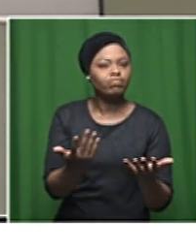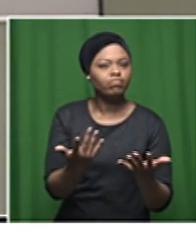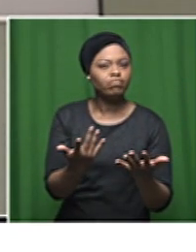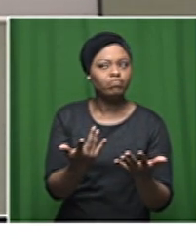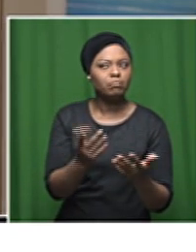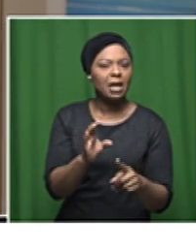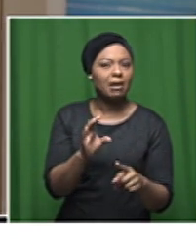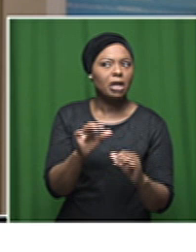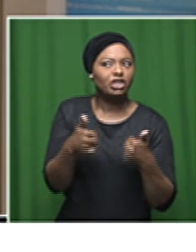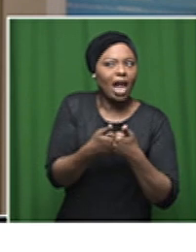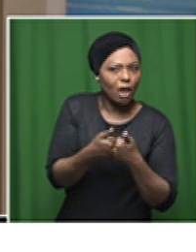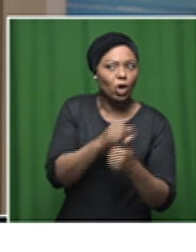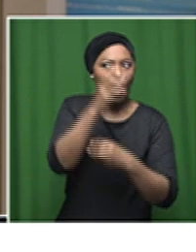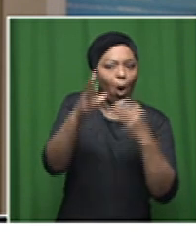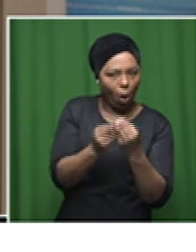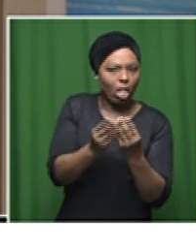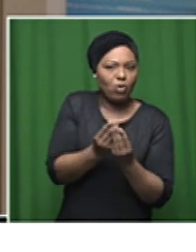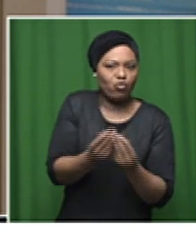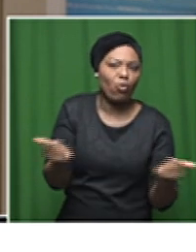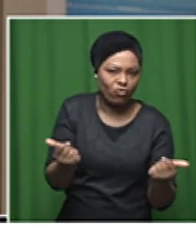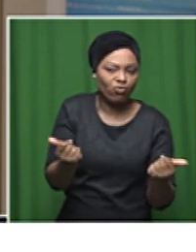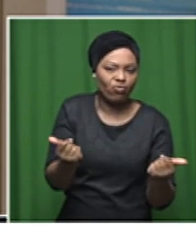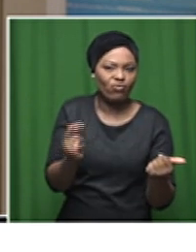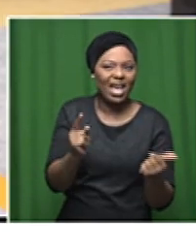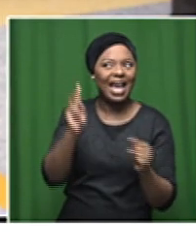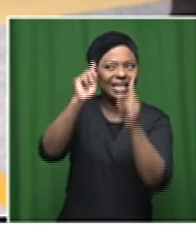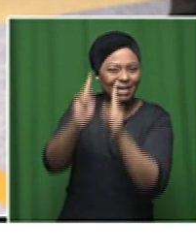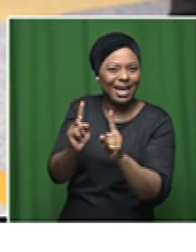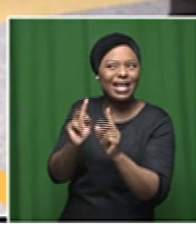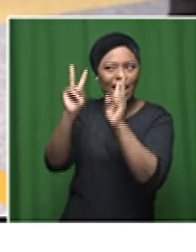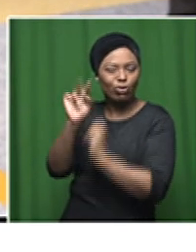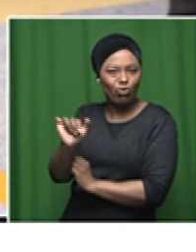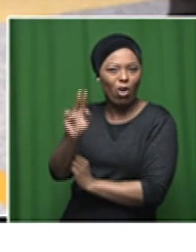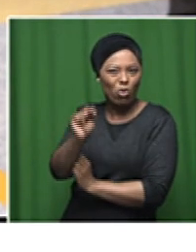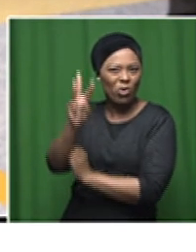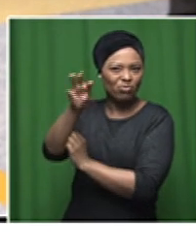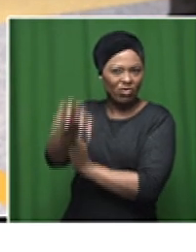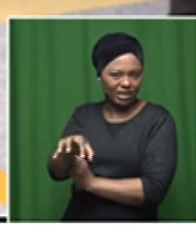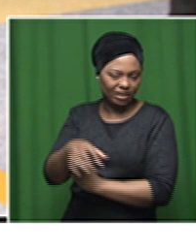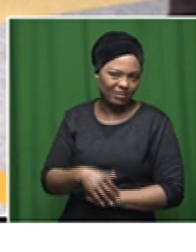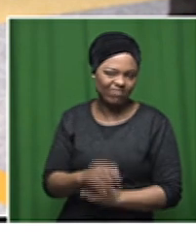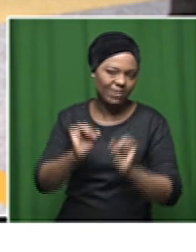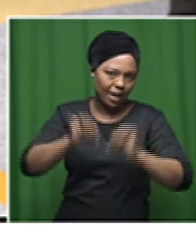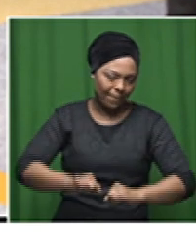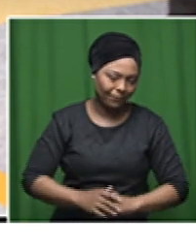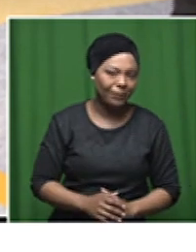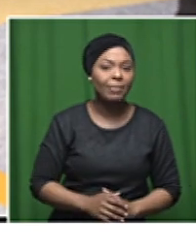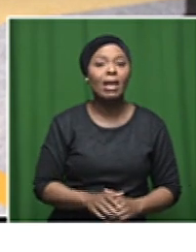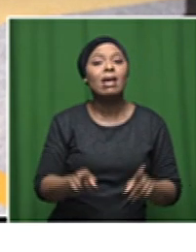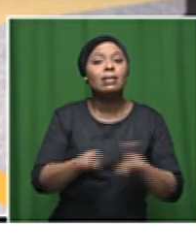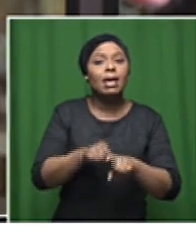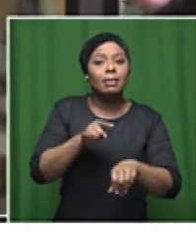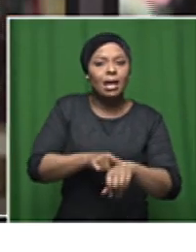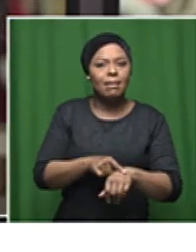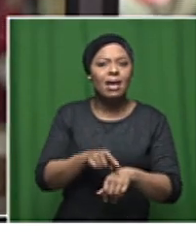conquer all these challenges that we are facing, especially when it comes to Northwest. And yeah, and also would like to have